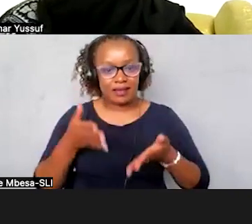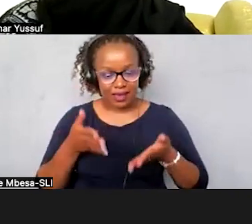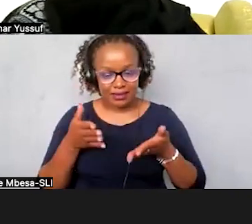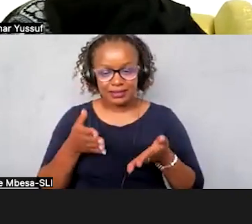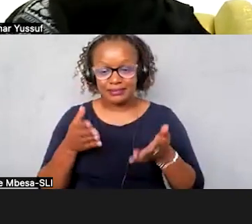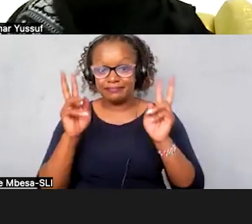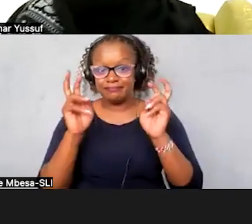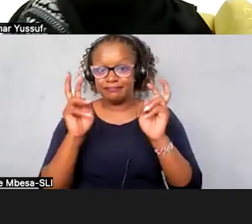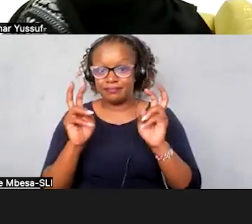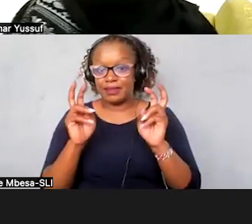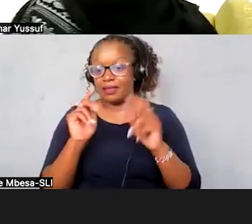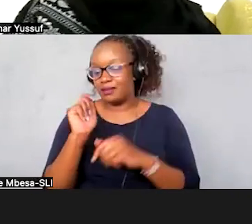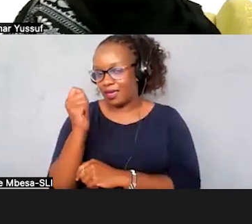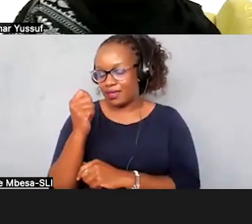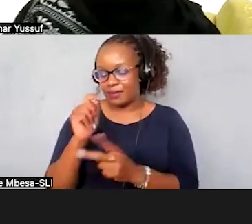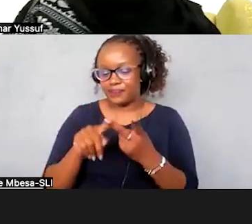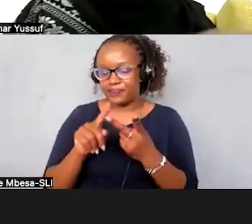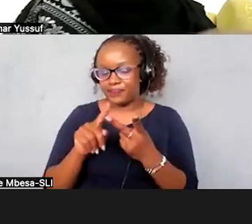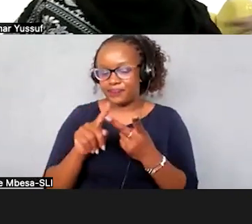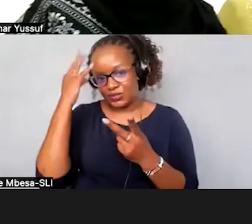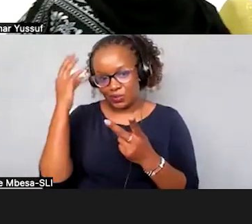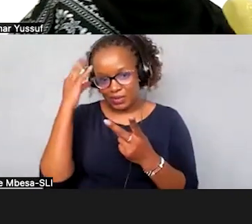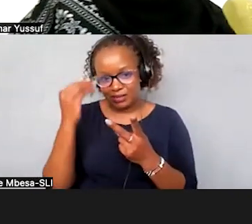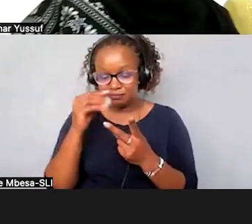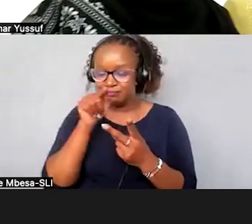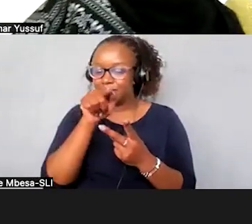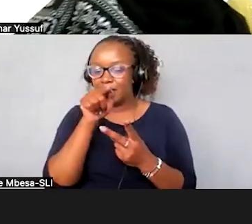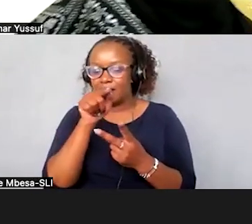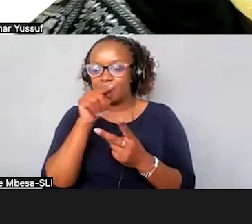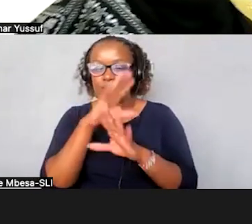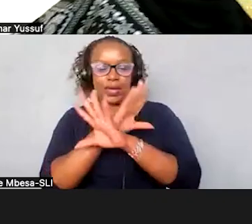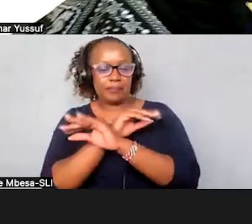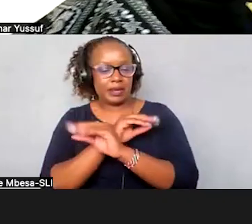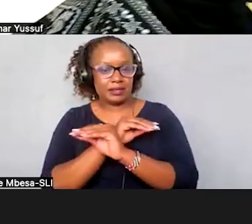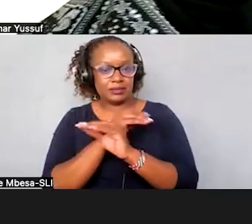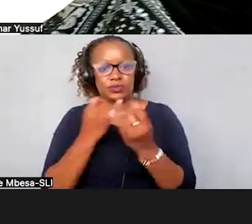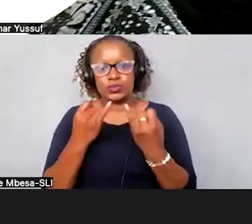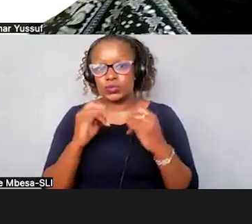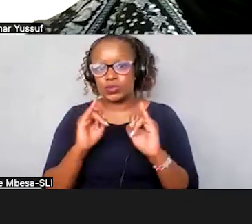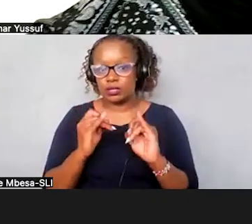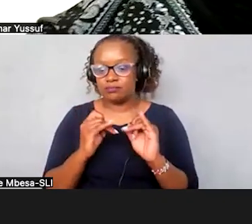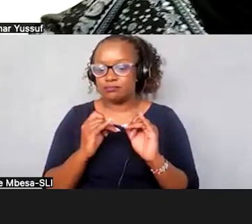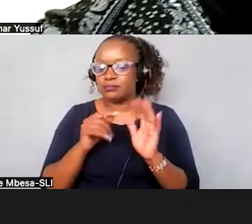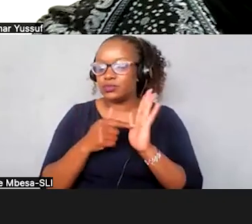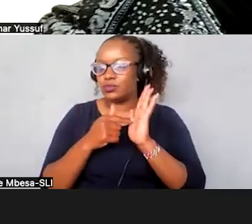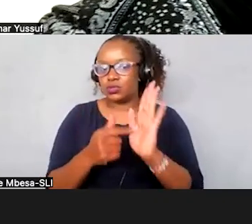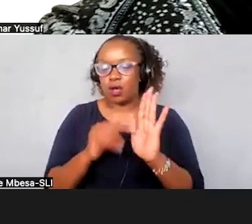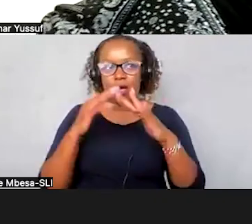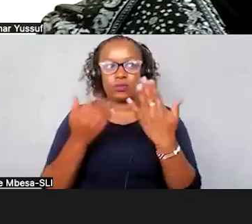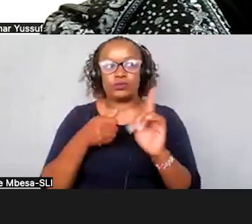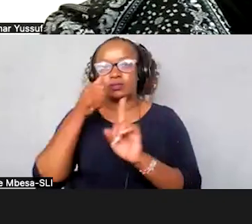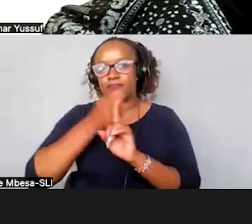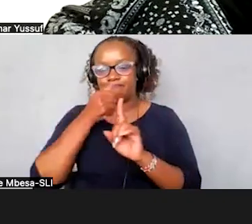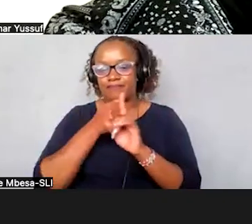Somaliland. Number two is this webinar aims to spotlight how survivors, youth champions, community leaders, CSOs,